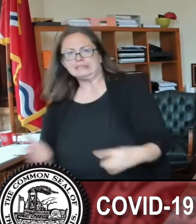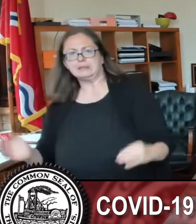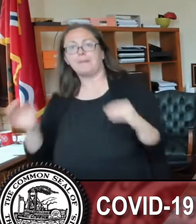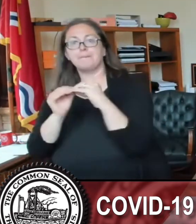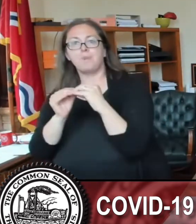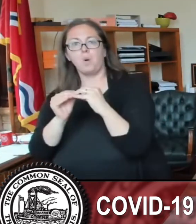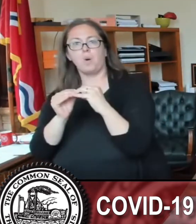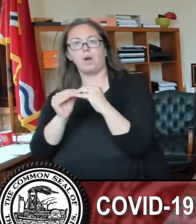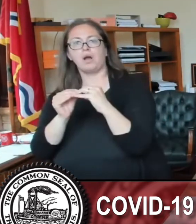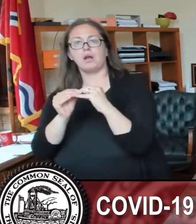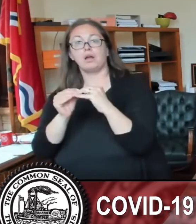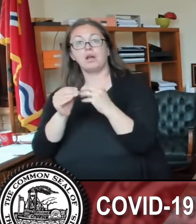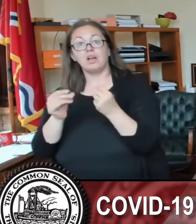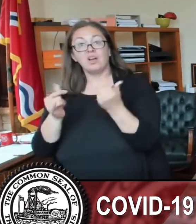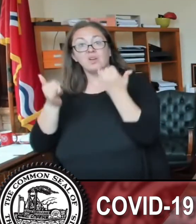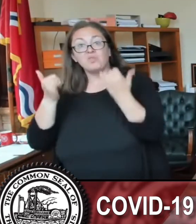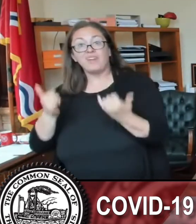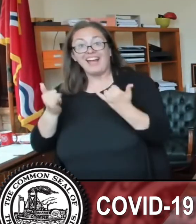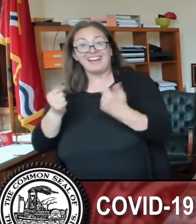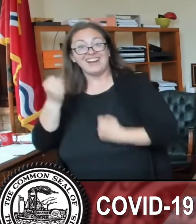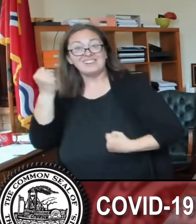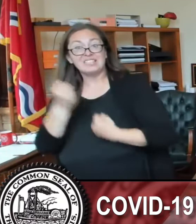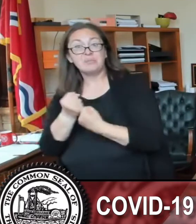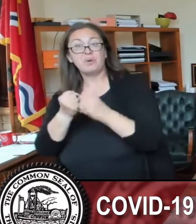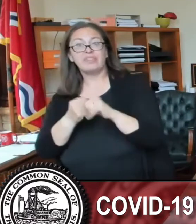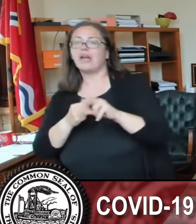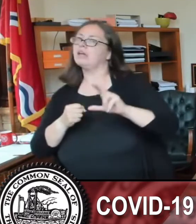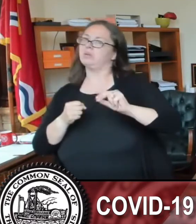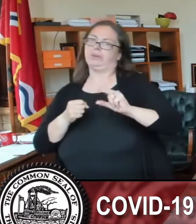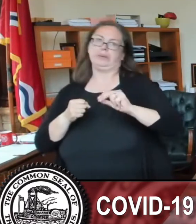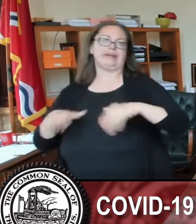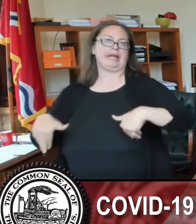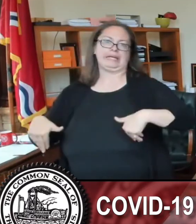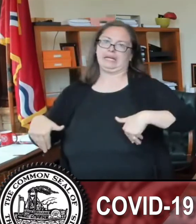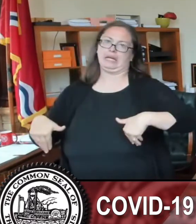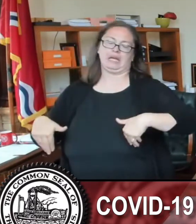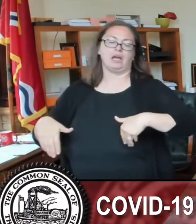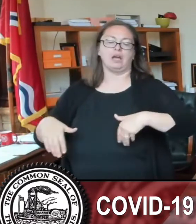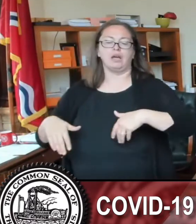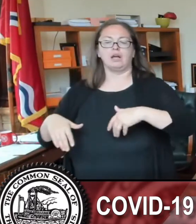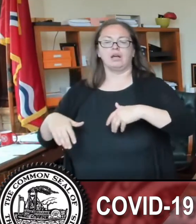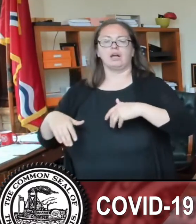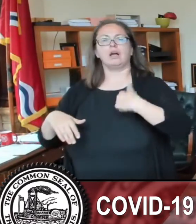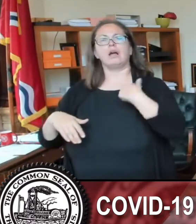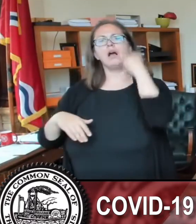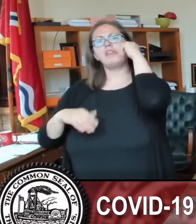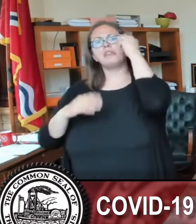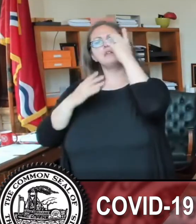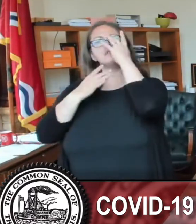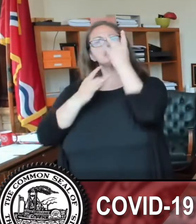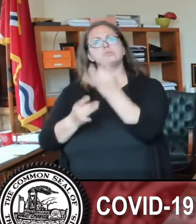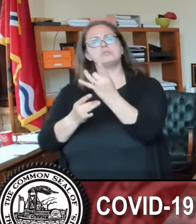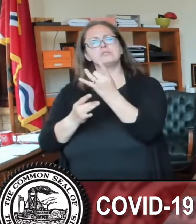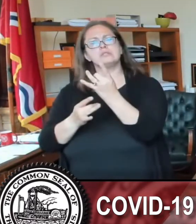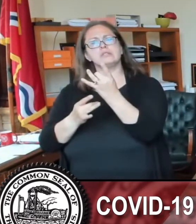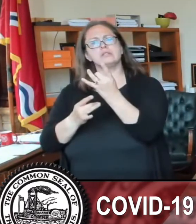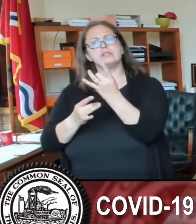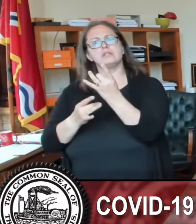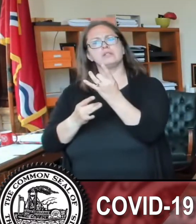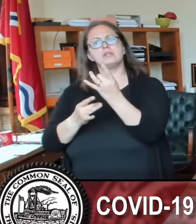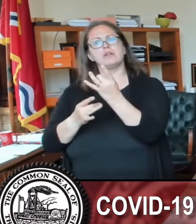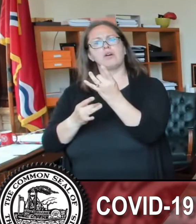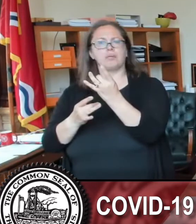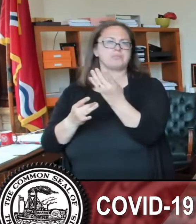something that I'm in favor of at this point in time. And I think it would be interesting for